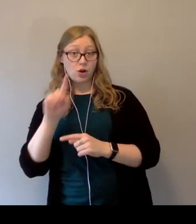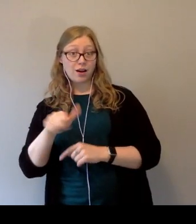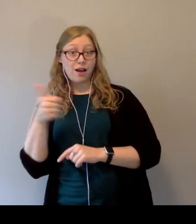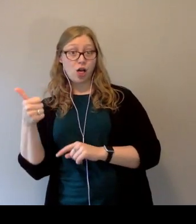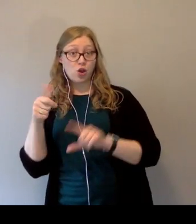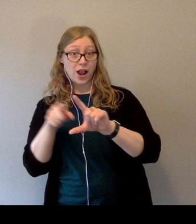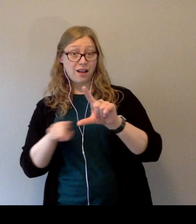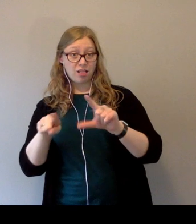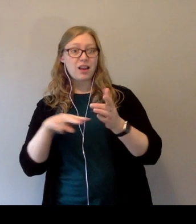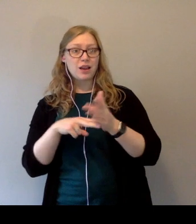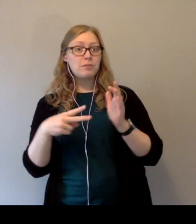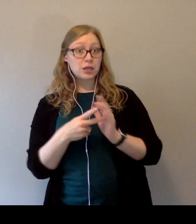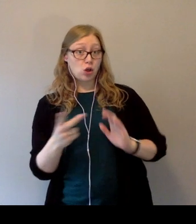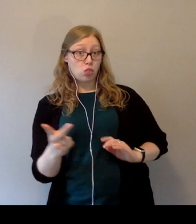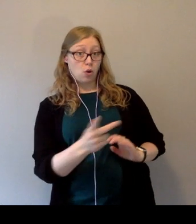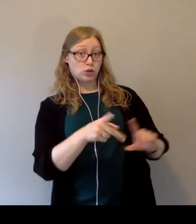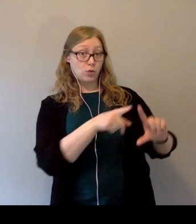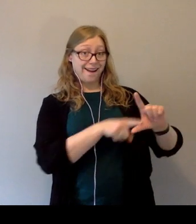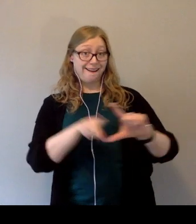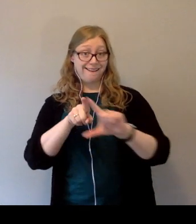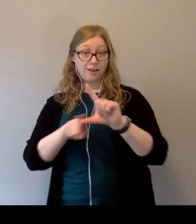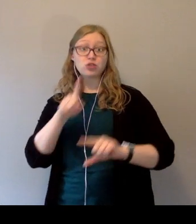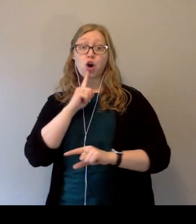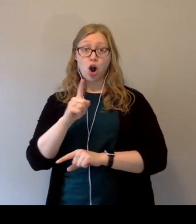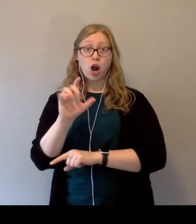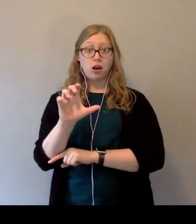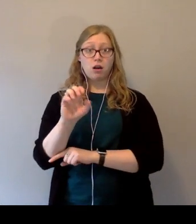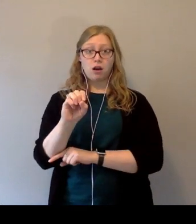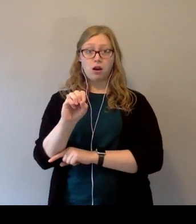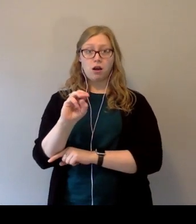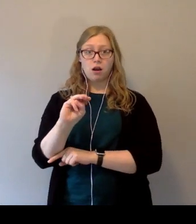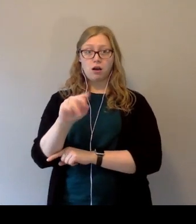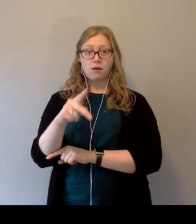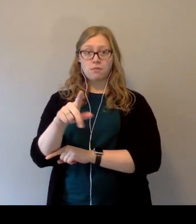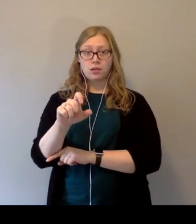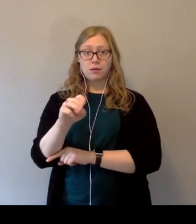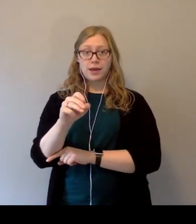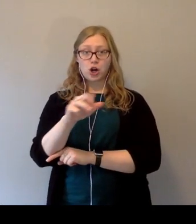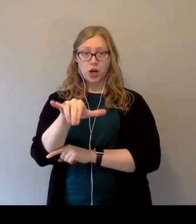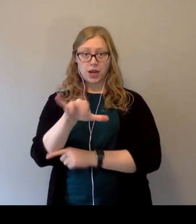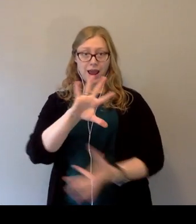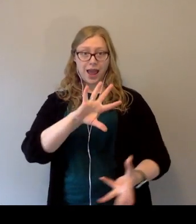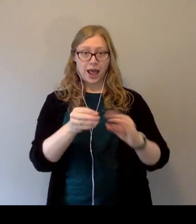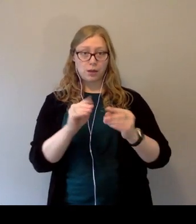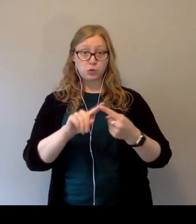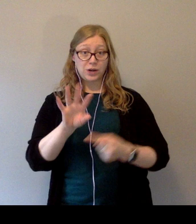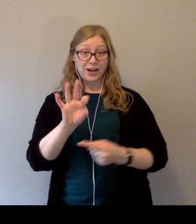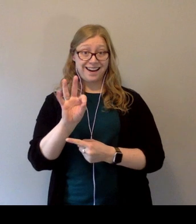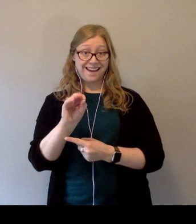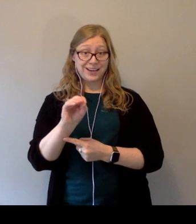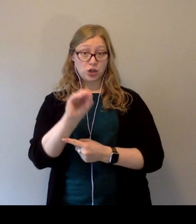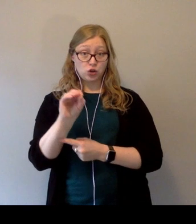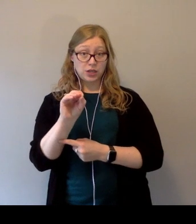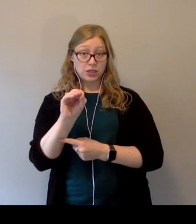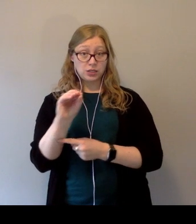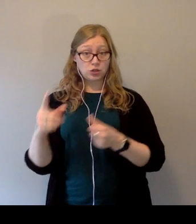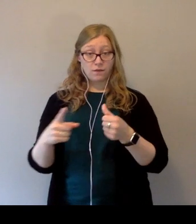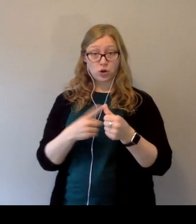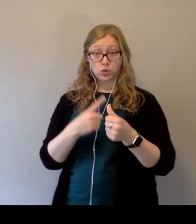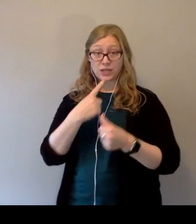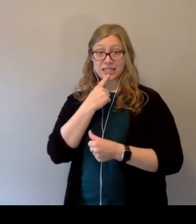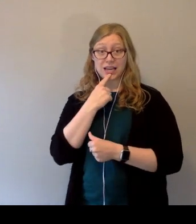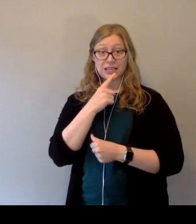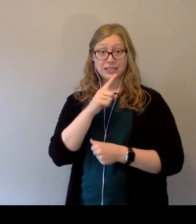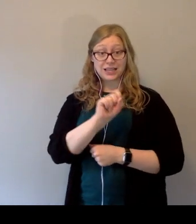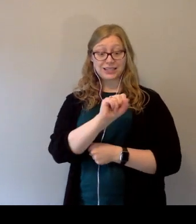each of these, we're going to use that to set up an equation and solve. So the first one says the sine of this angle theta